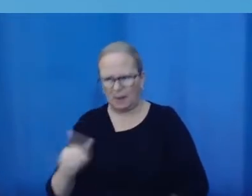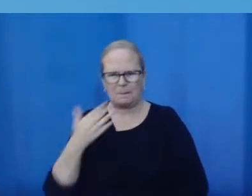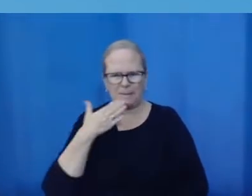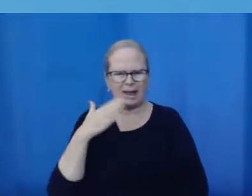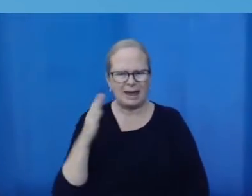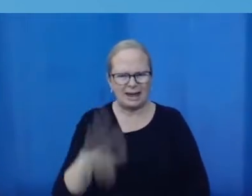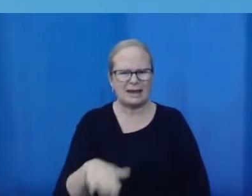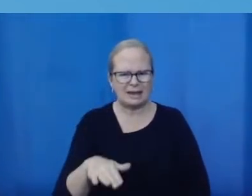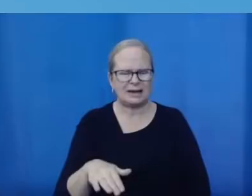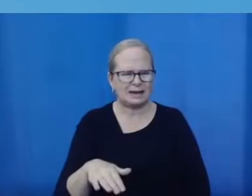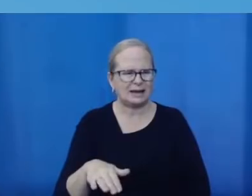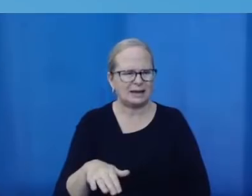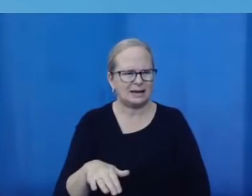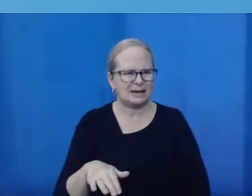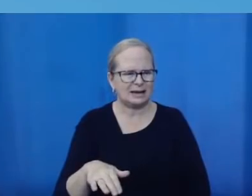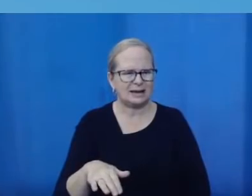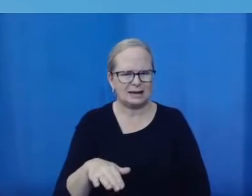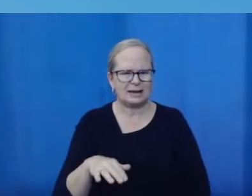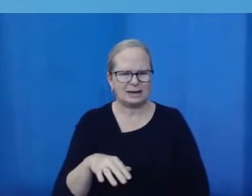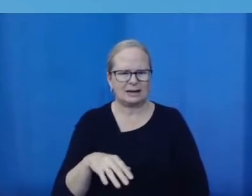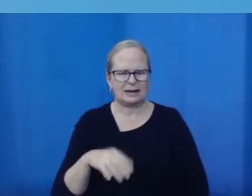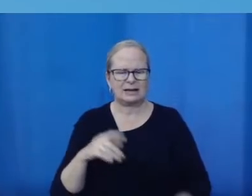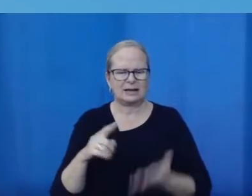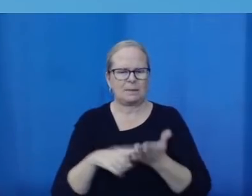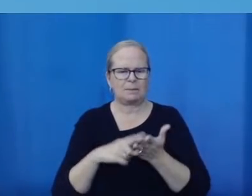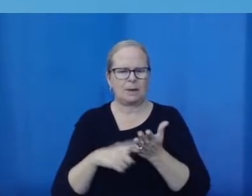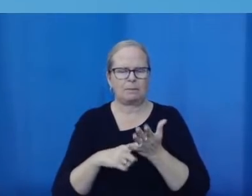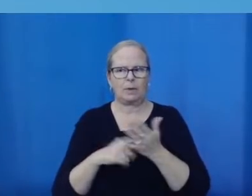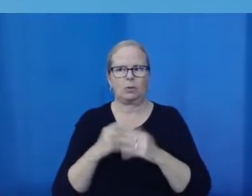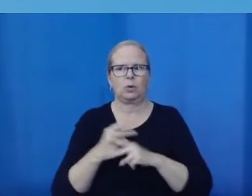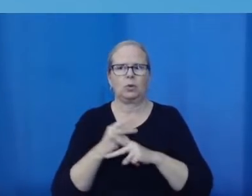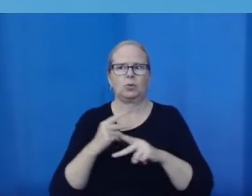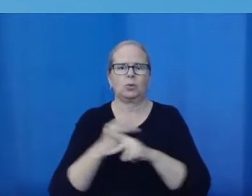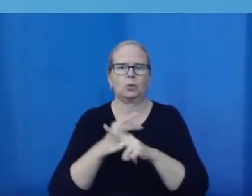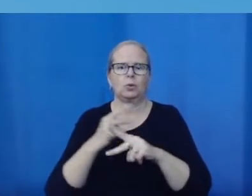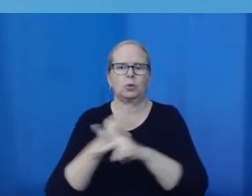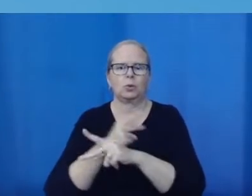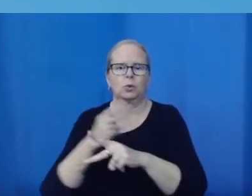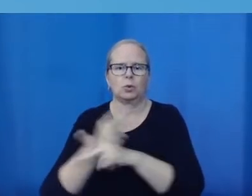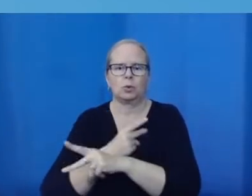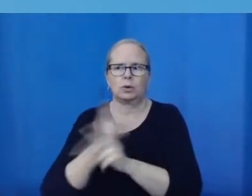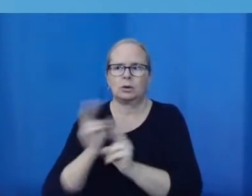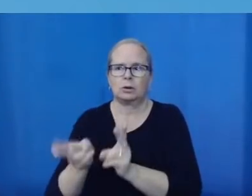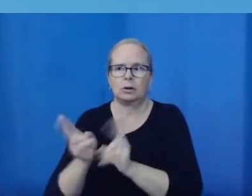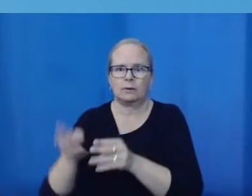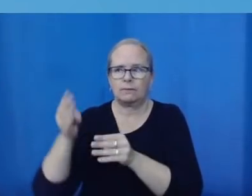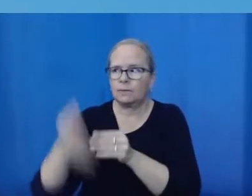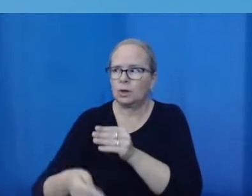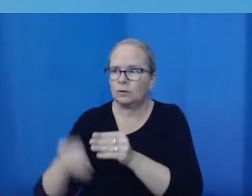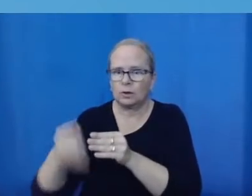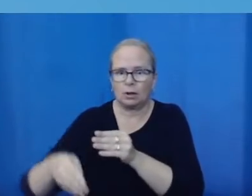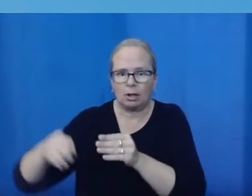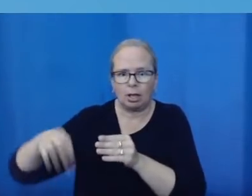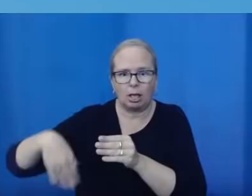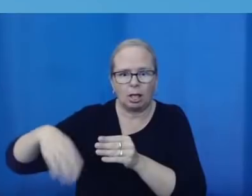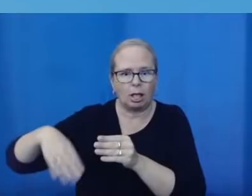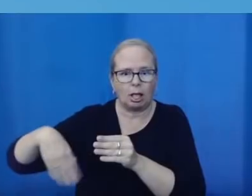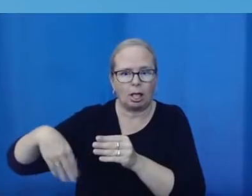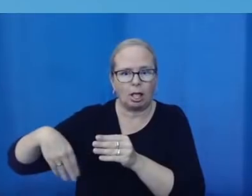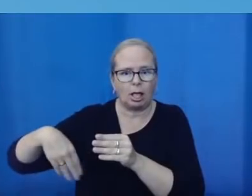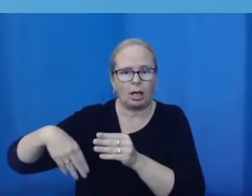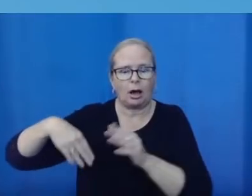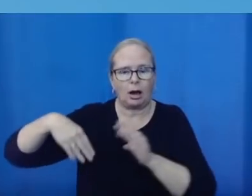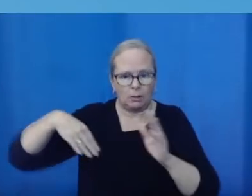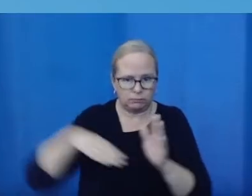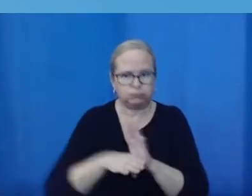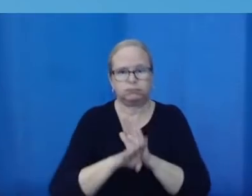quite ended. I think we've gotten periods of reprieve between the waves where we kind of felt a little bit normal. But part of us has always got